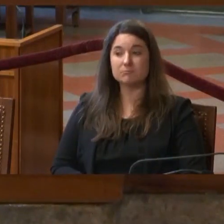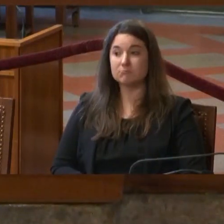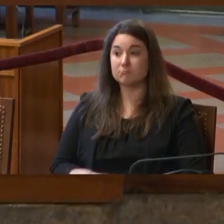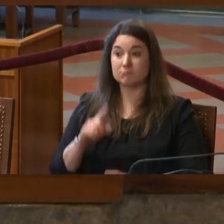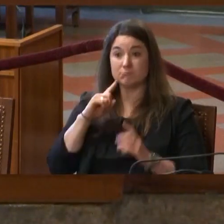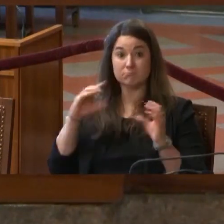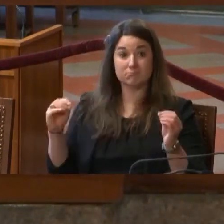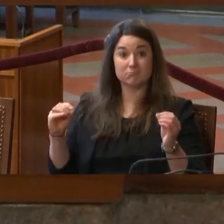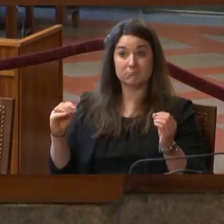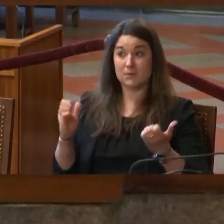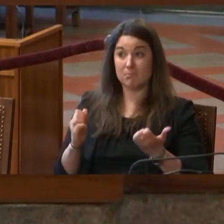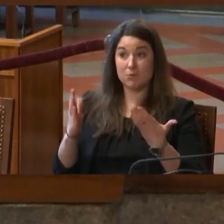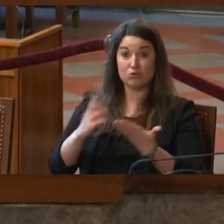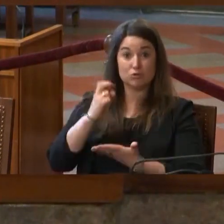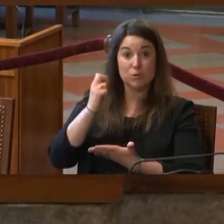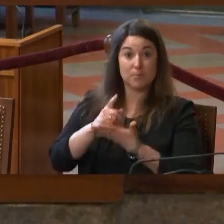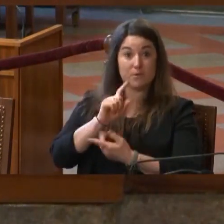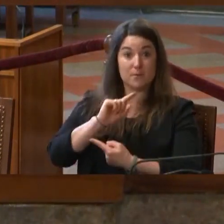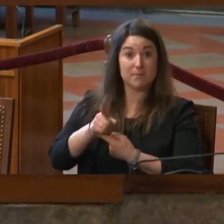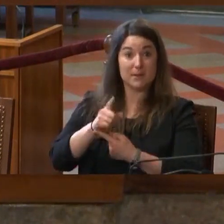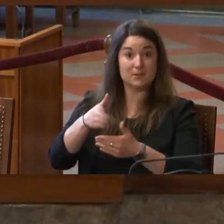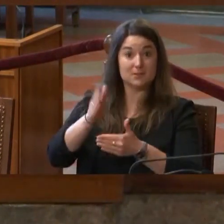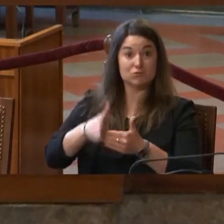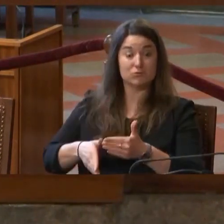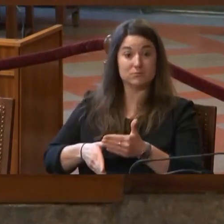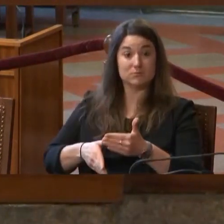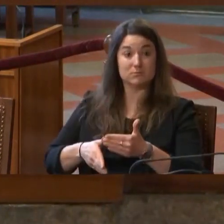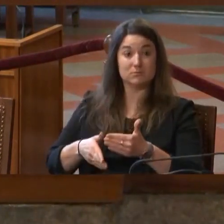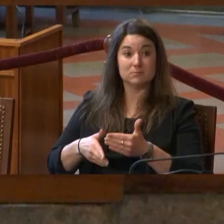Hearing none, we need a motion to approve the minutes and adjourn the meeting.